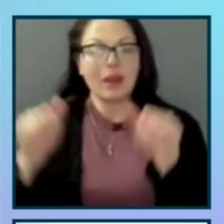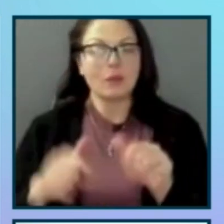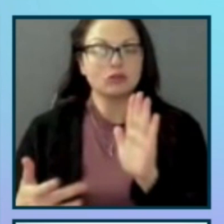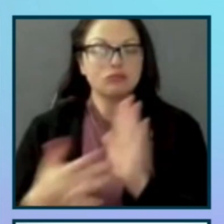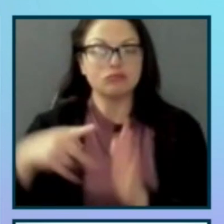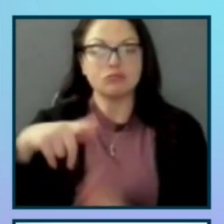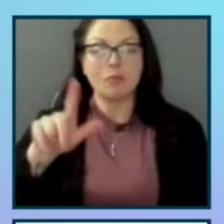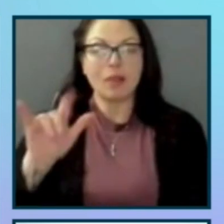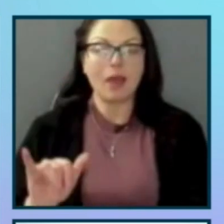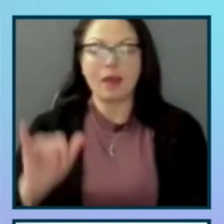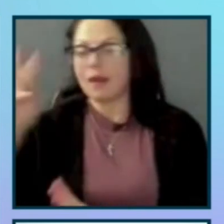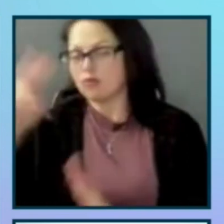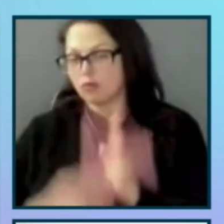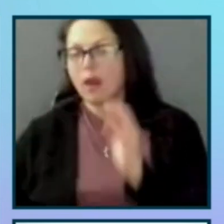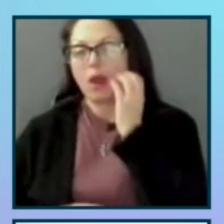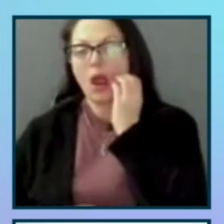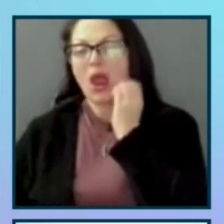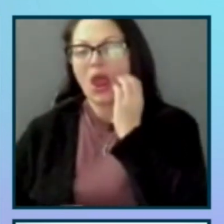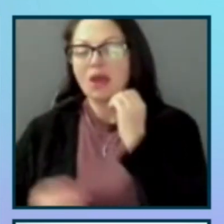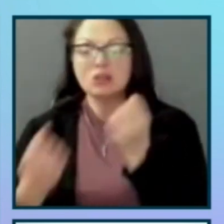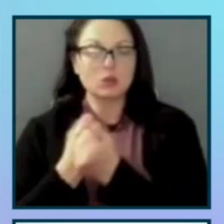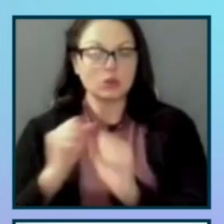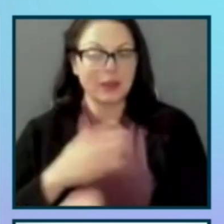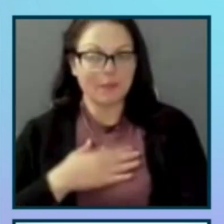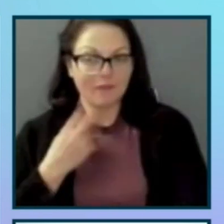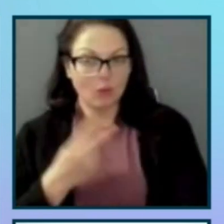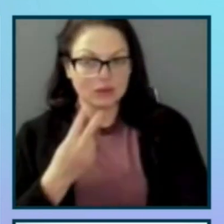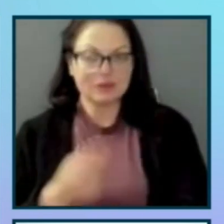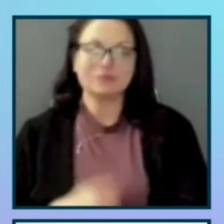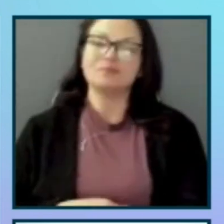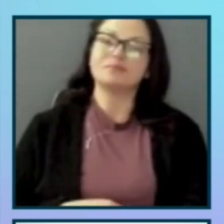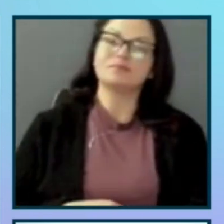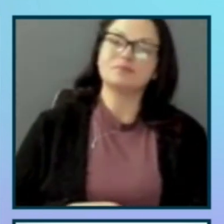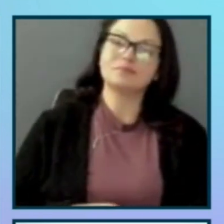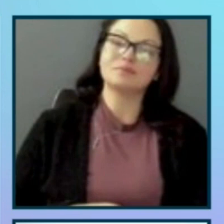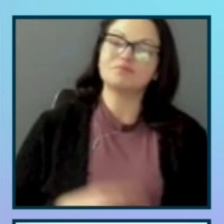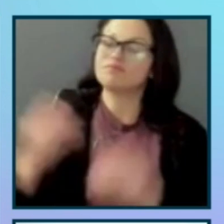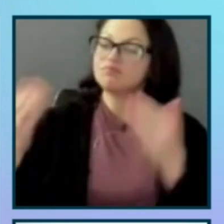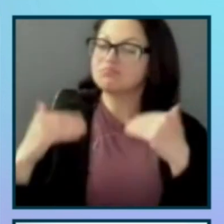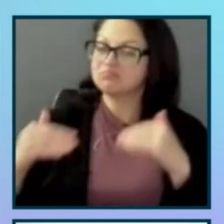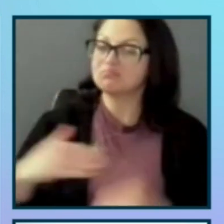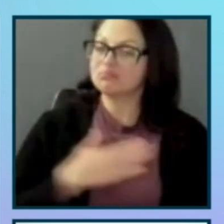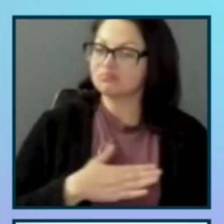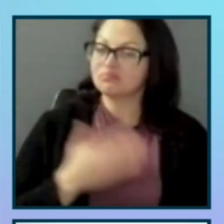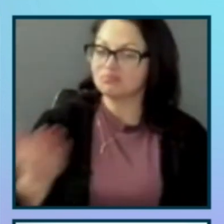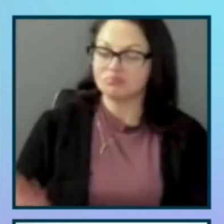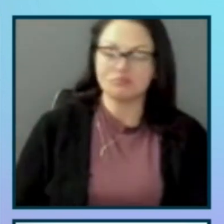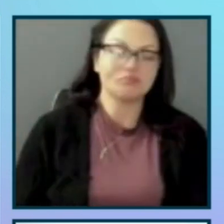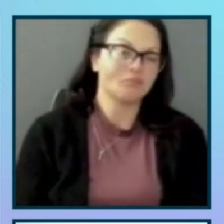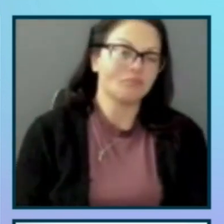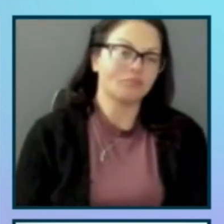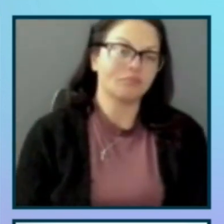have that read out to kind of save my voice a bit. Thanks, Annabelle. We'll go to the next slide here, which